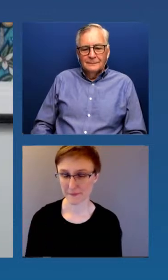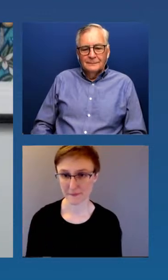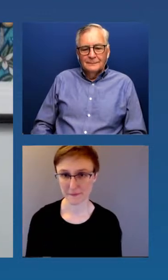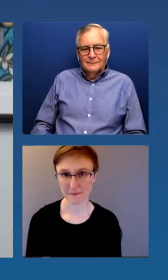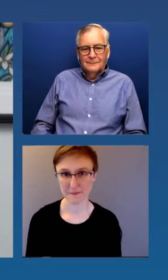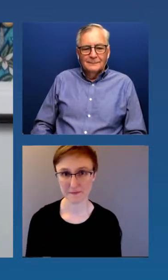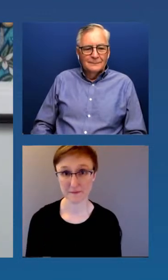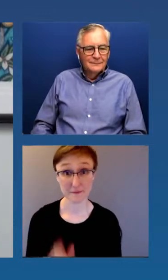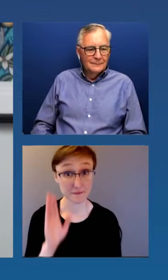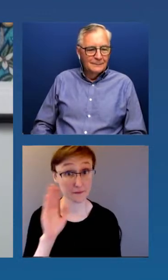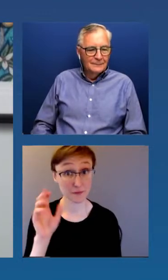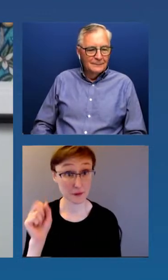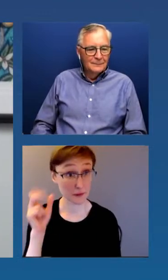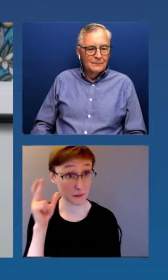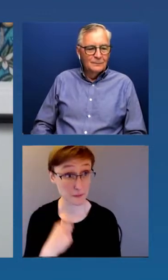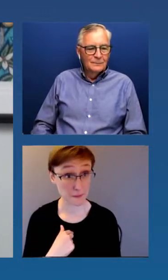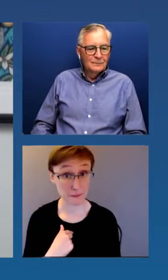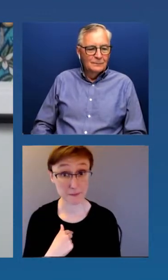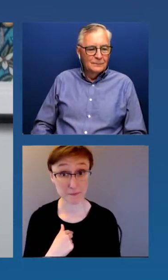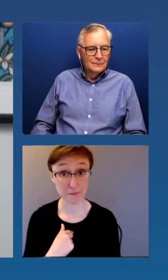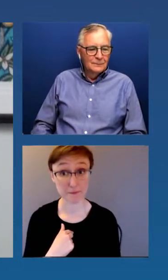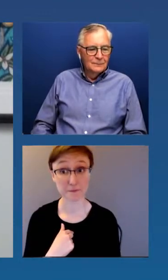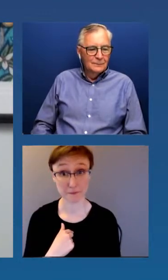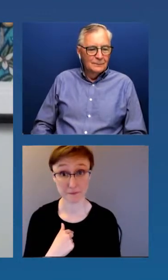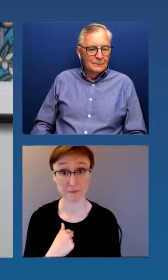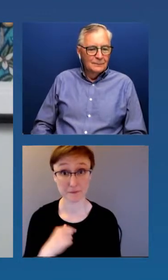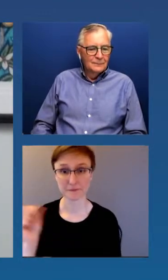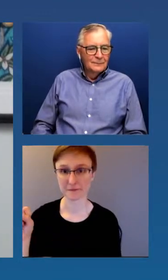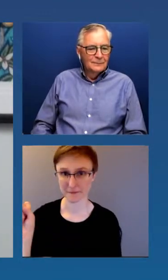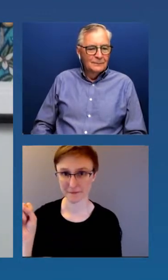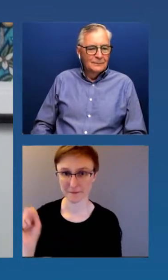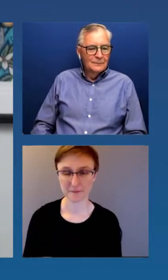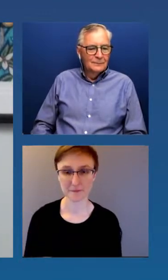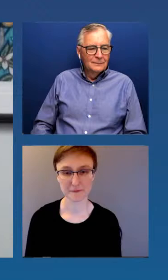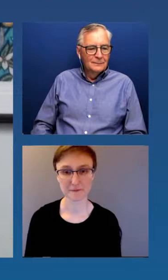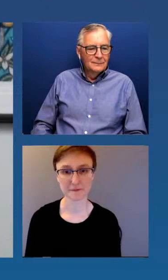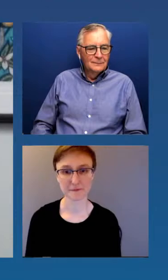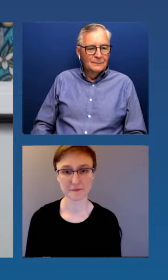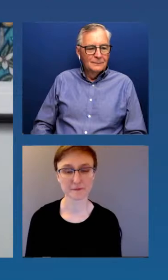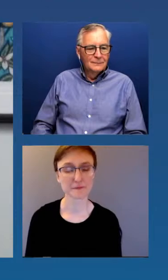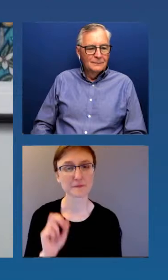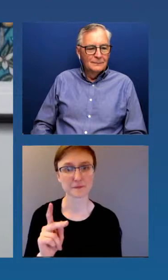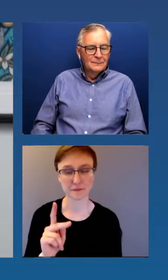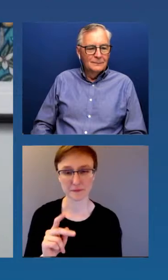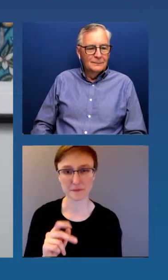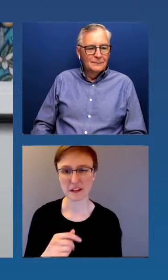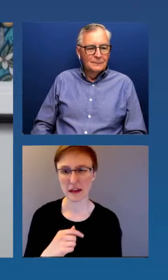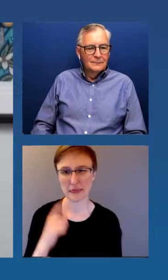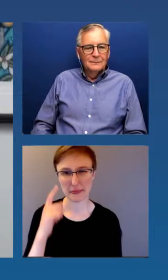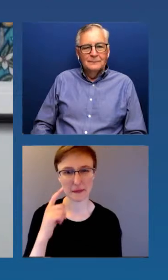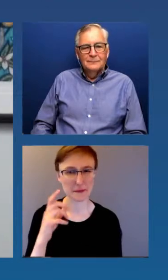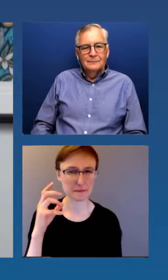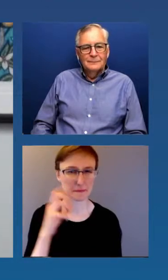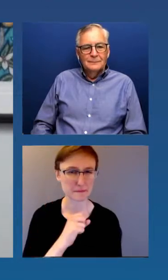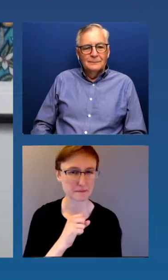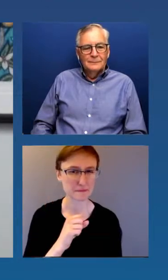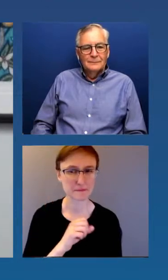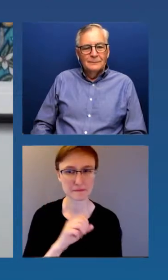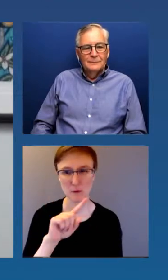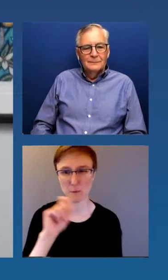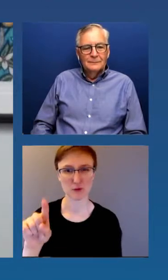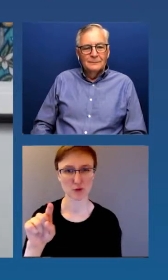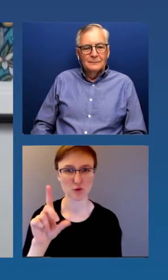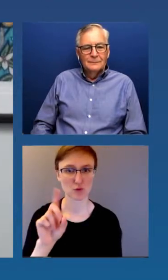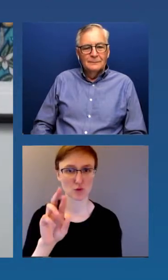Hello there. Can you hear me? Yes, we can. Okay. I guess my questions will be for Dr. Etches, although anyone else can